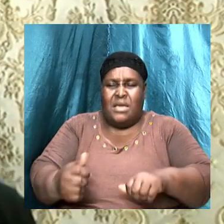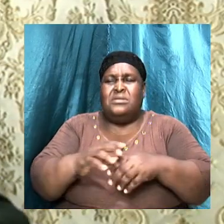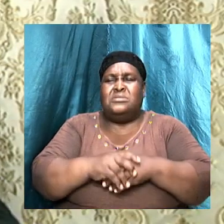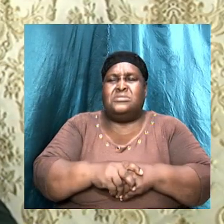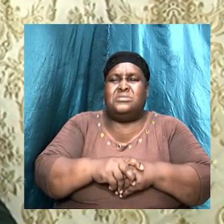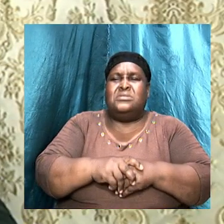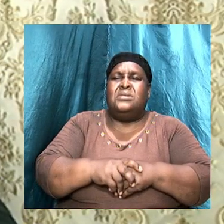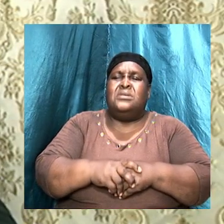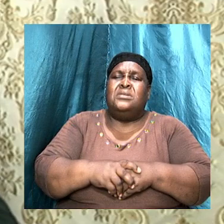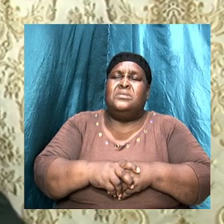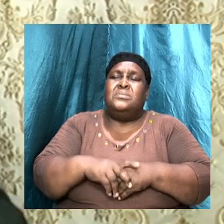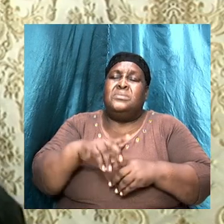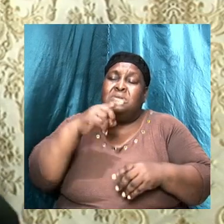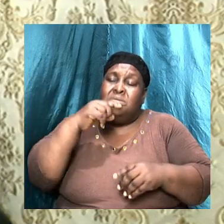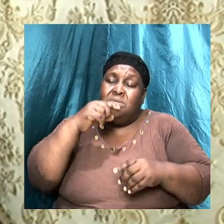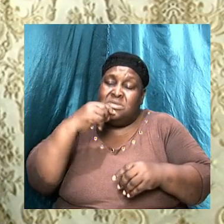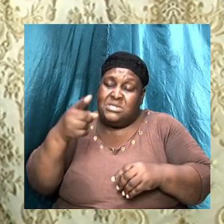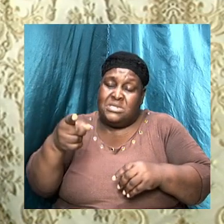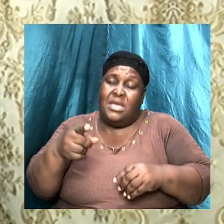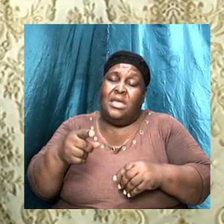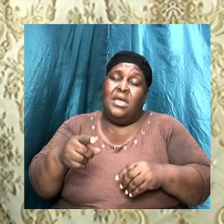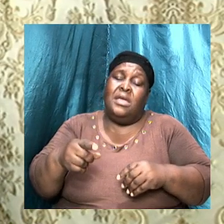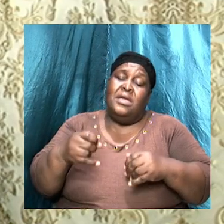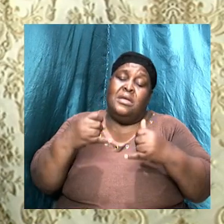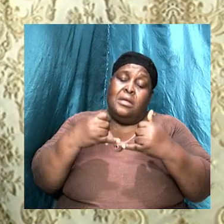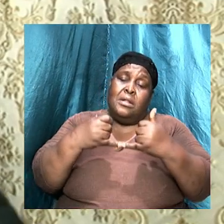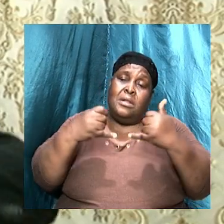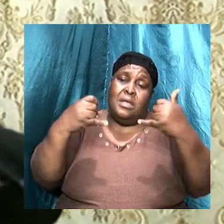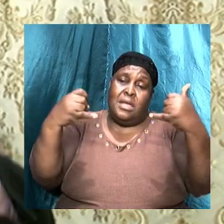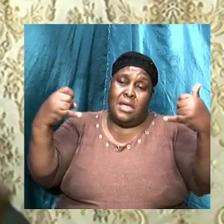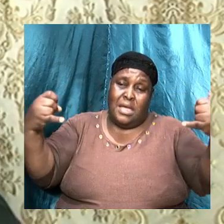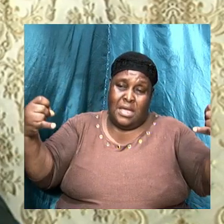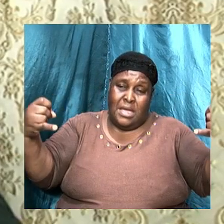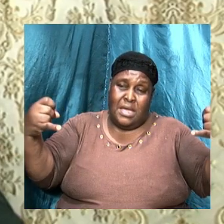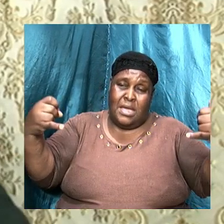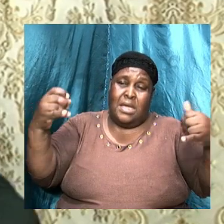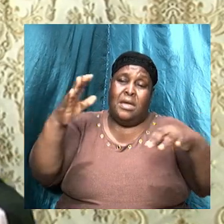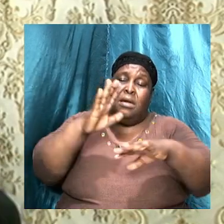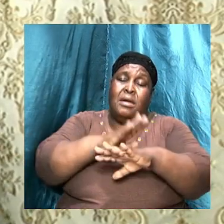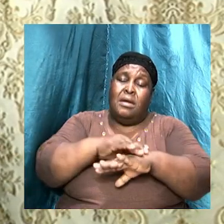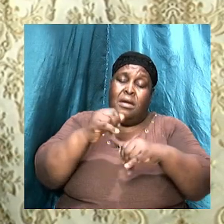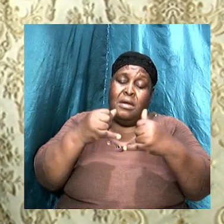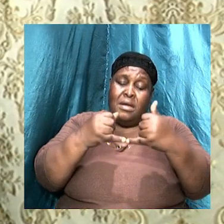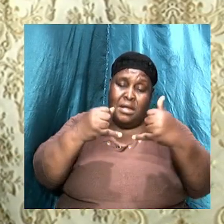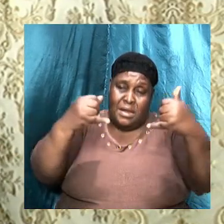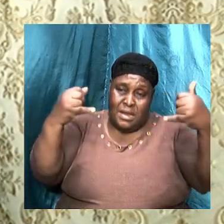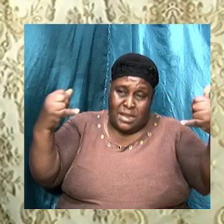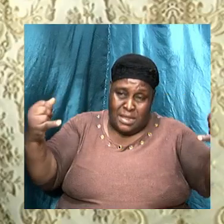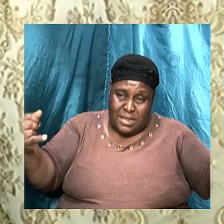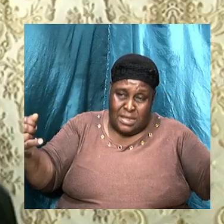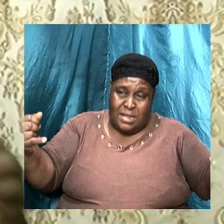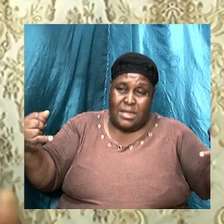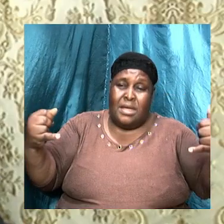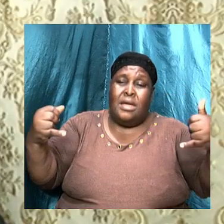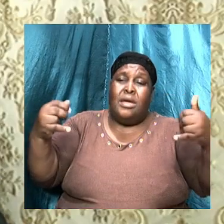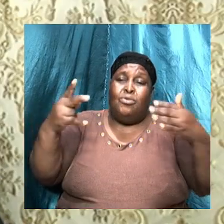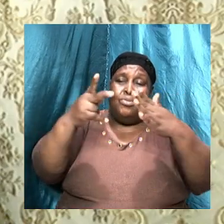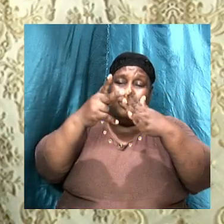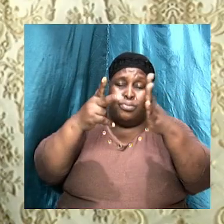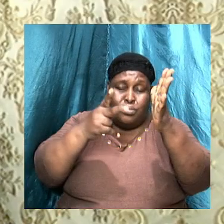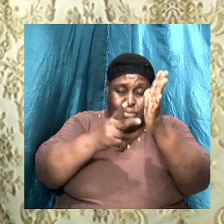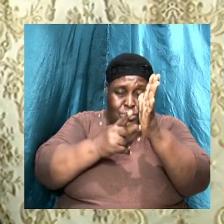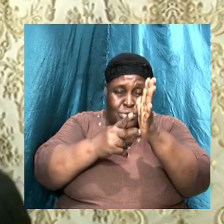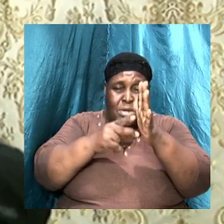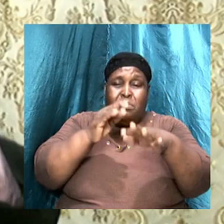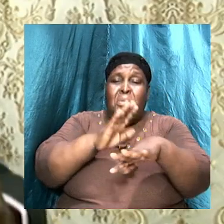line upon line, precepts upon precepts, line upon line, precept upon precepts, here a little,